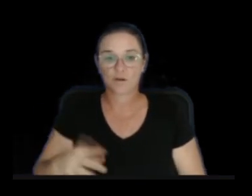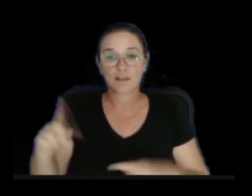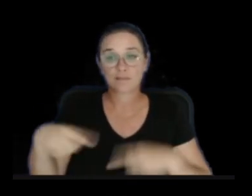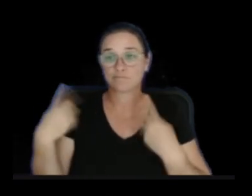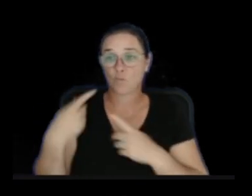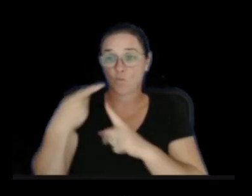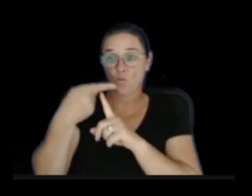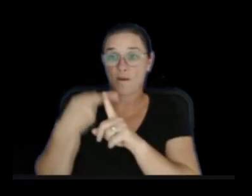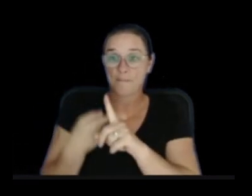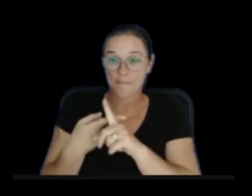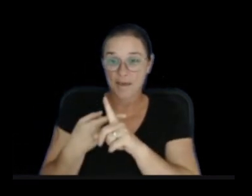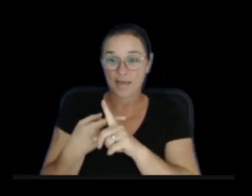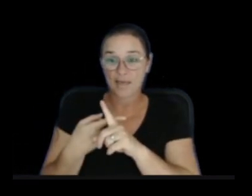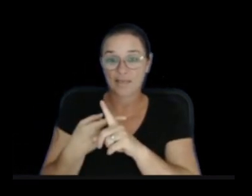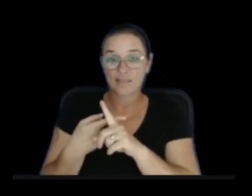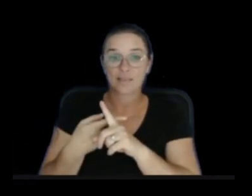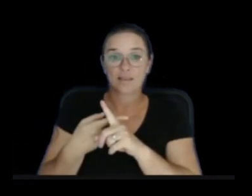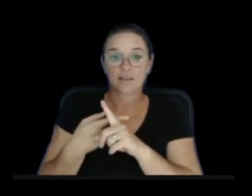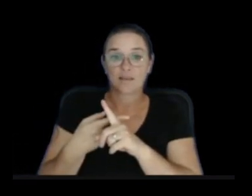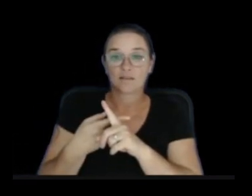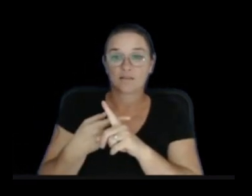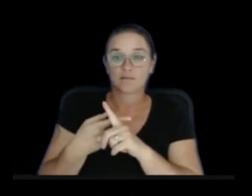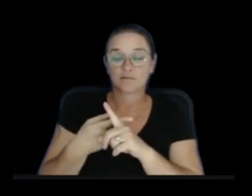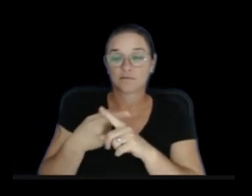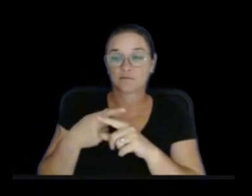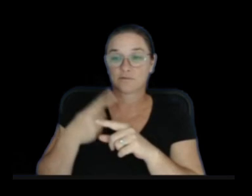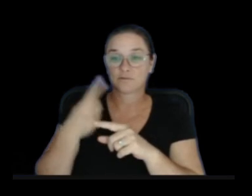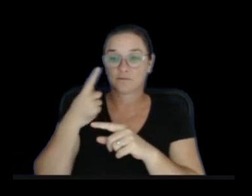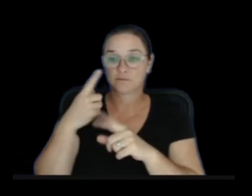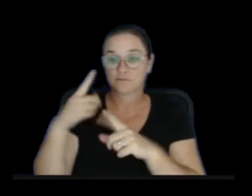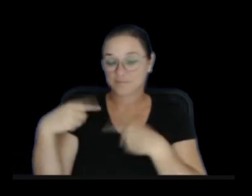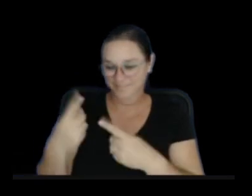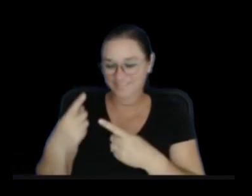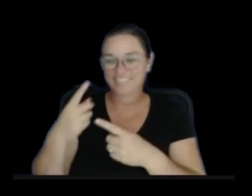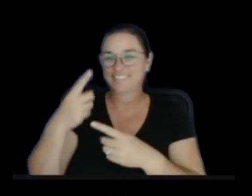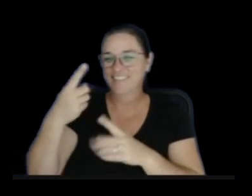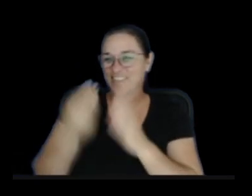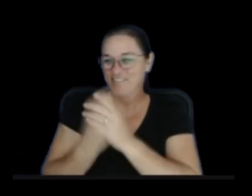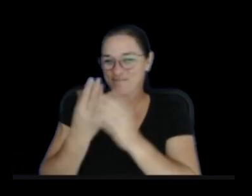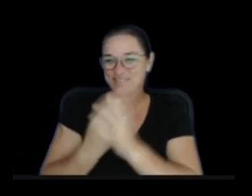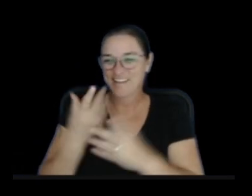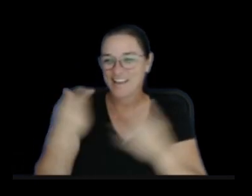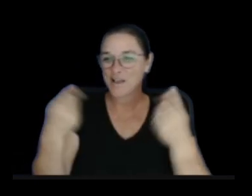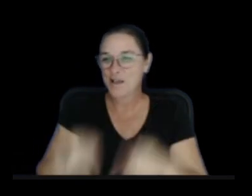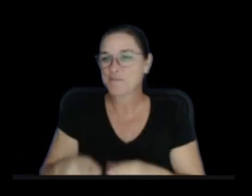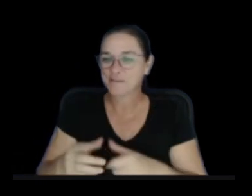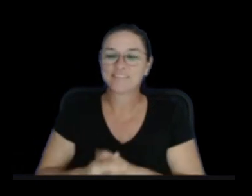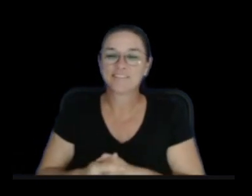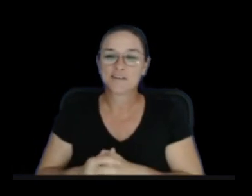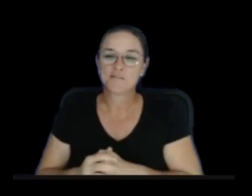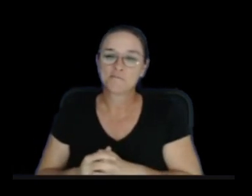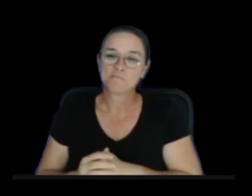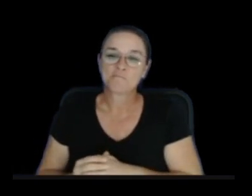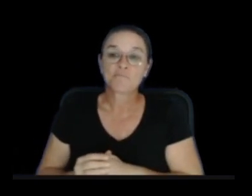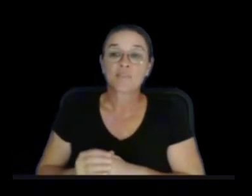since the end of Kilauea's 5-day eruption near Nāpau Crater, and magma has continued to recharge into the